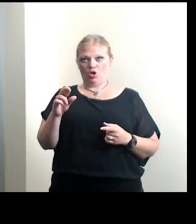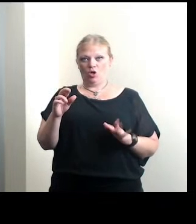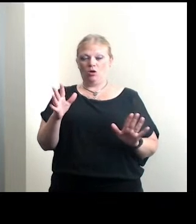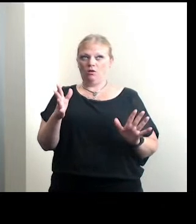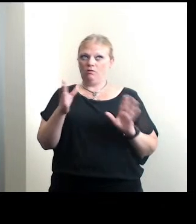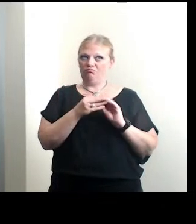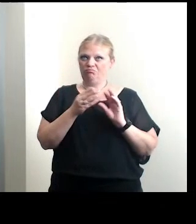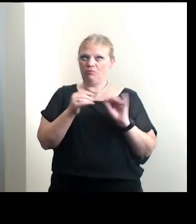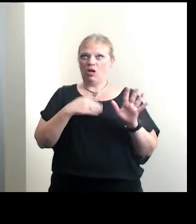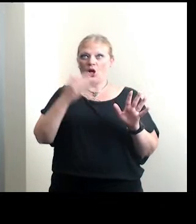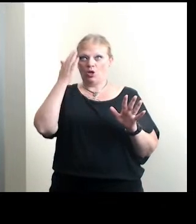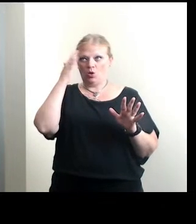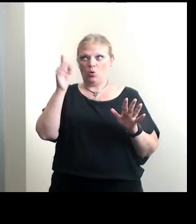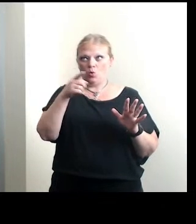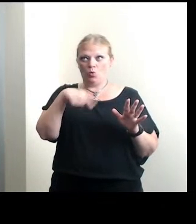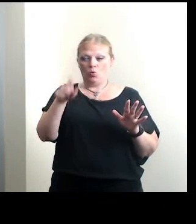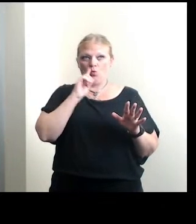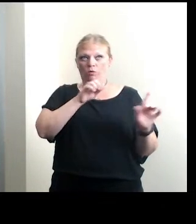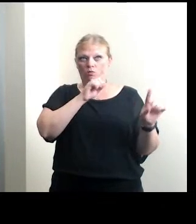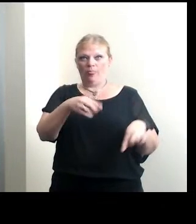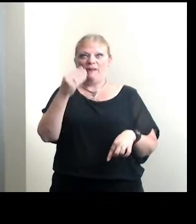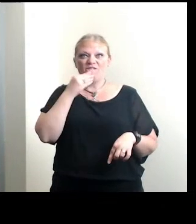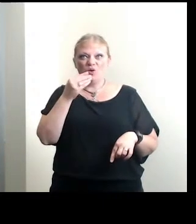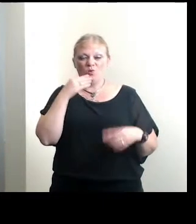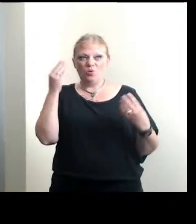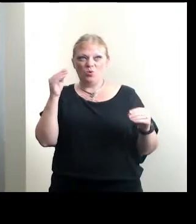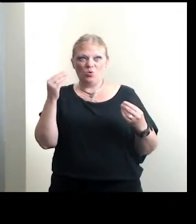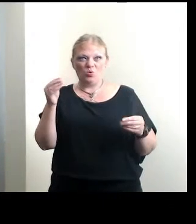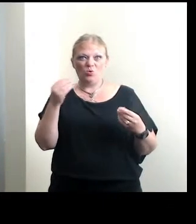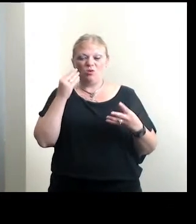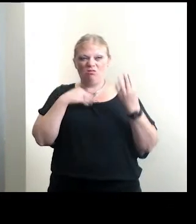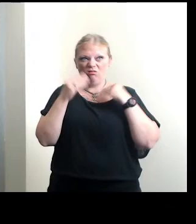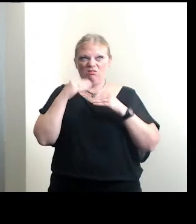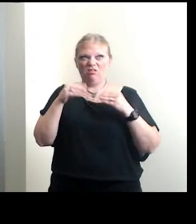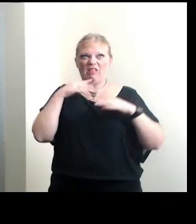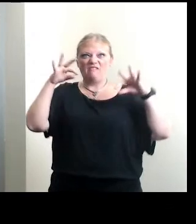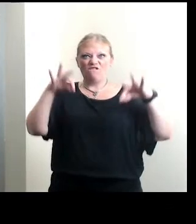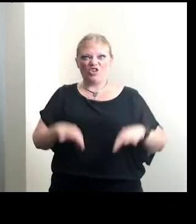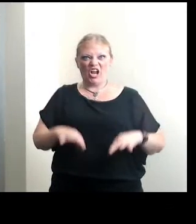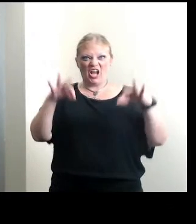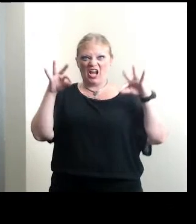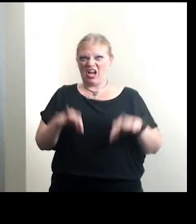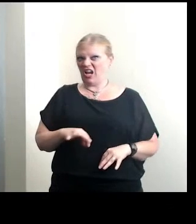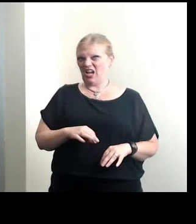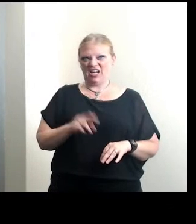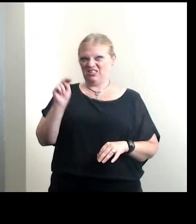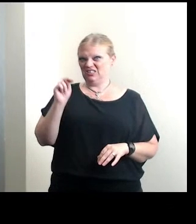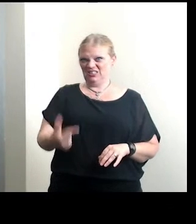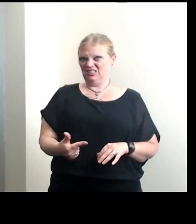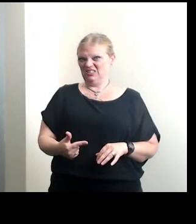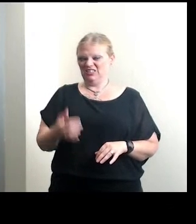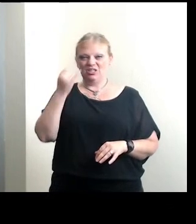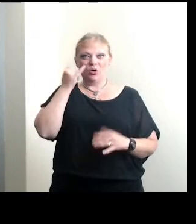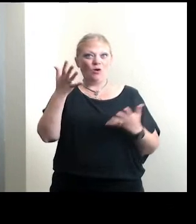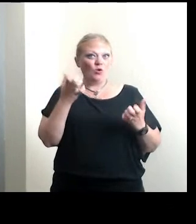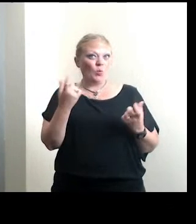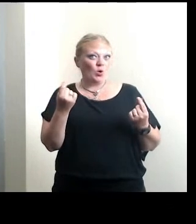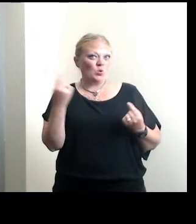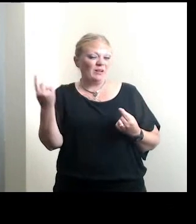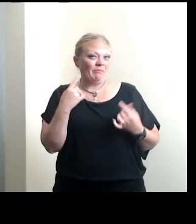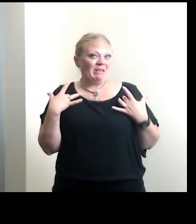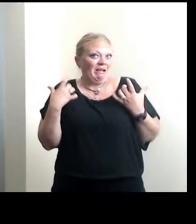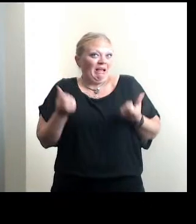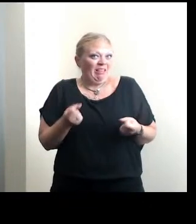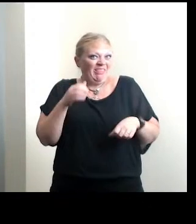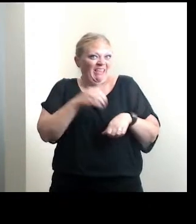to those food vendors and eat some food that is like fried and not good for you. So if you want to do something healthy at the fair and you're